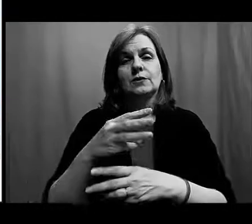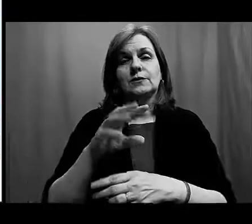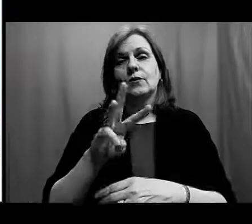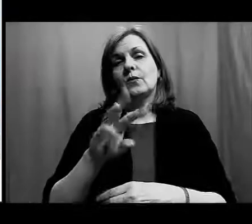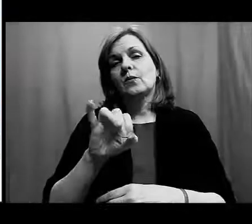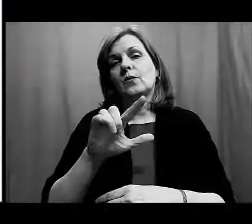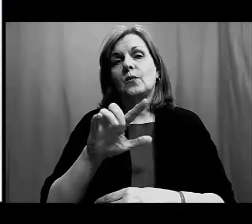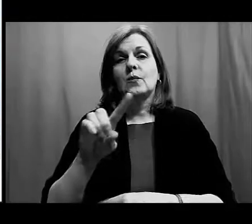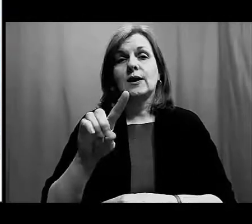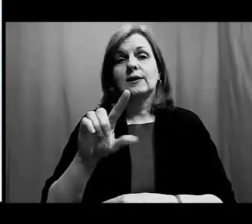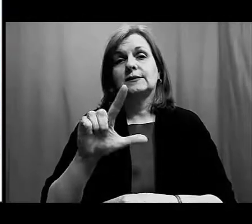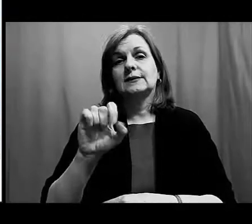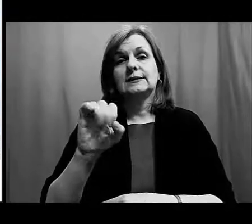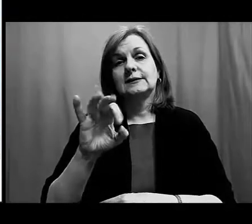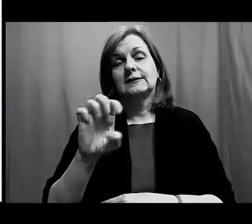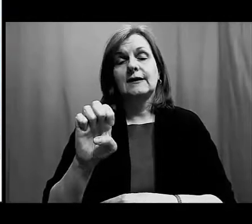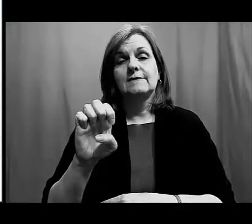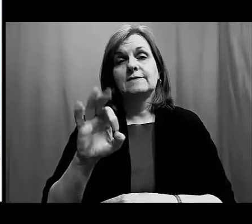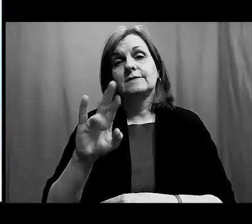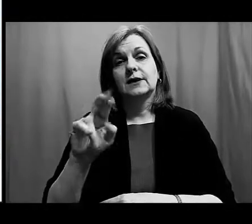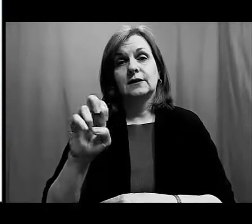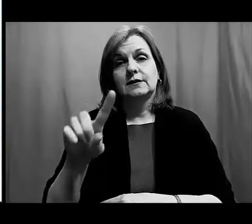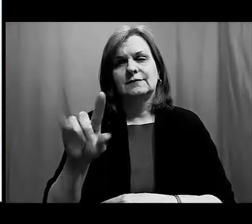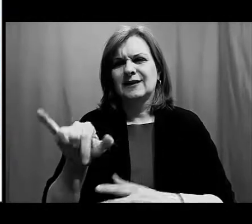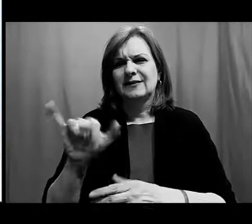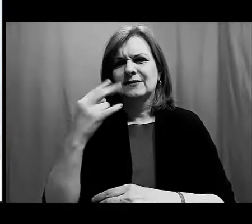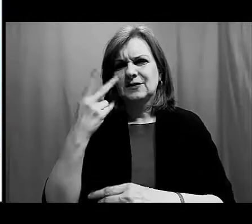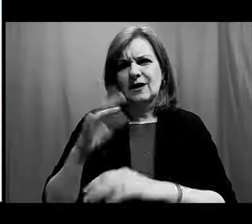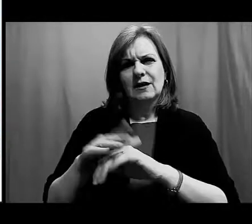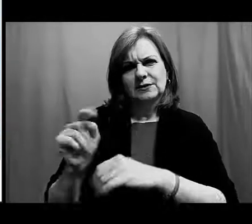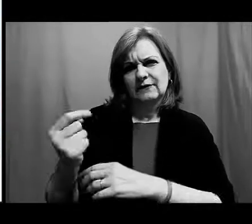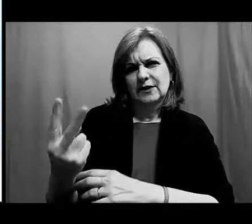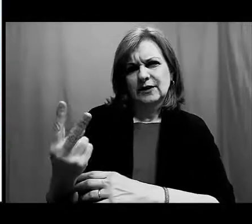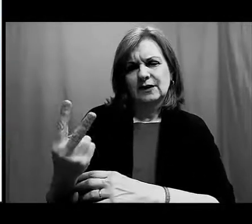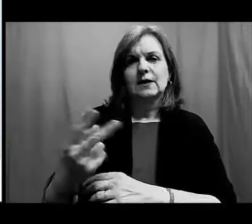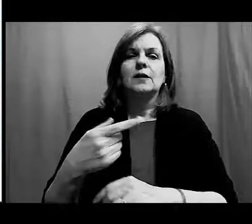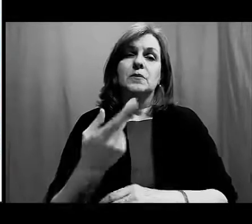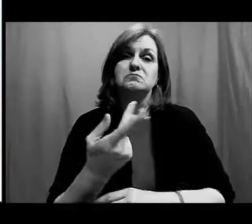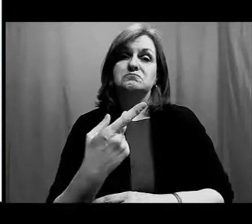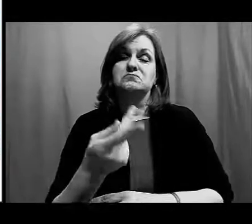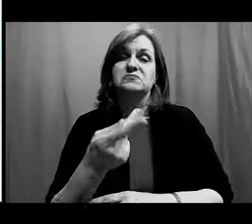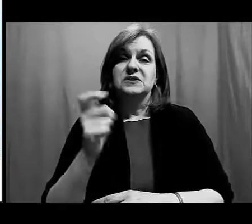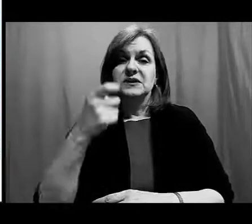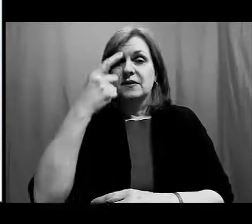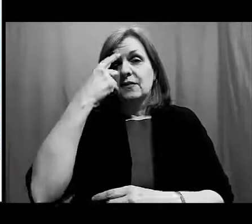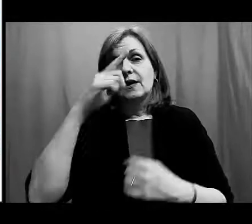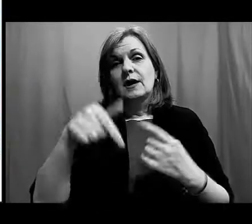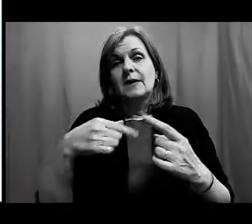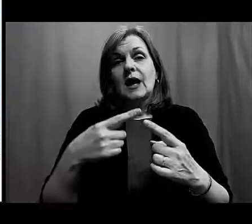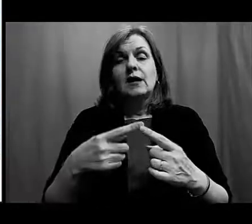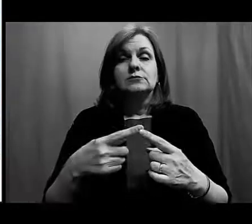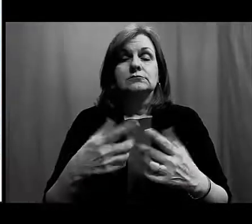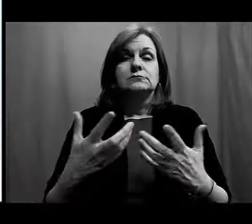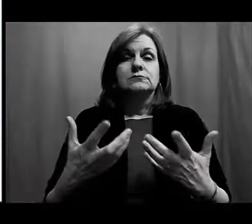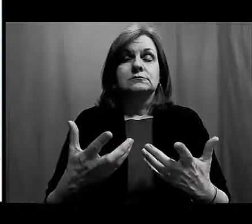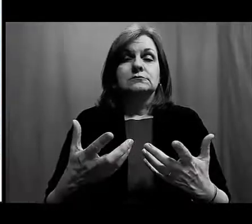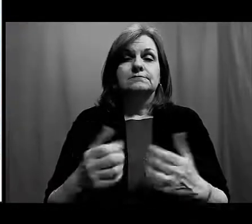World Wildlife Fund or something like that that they've seen on TV. But for us, what we want to think more